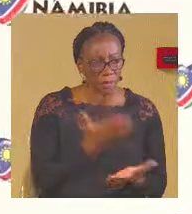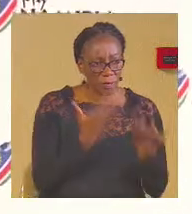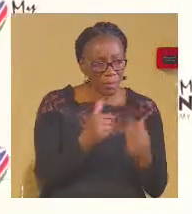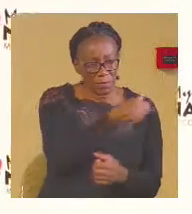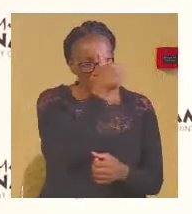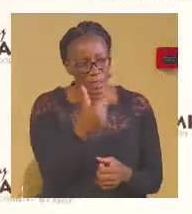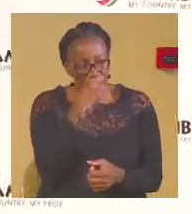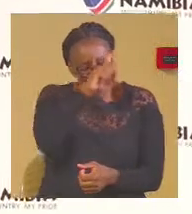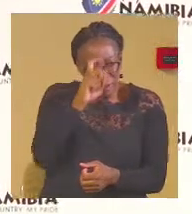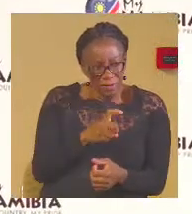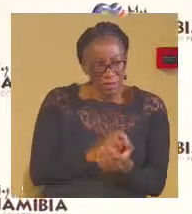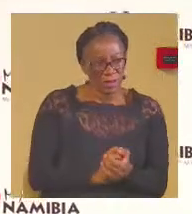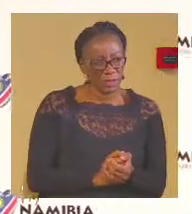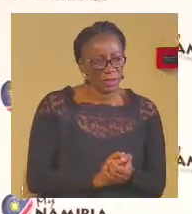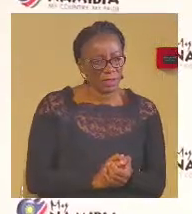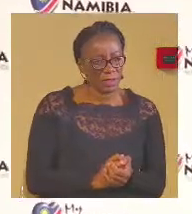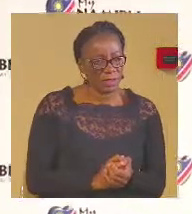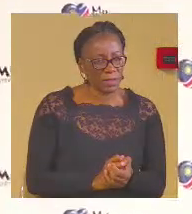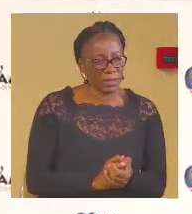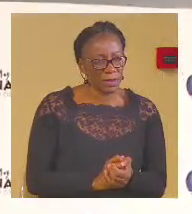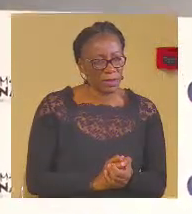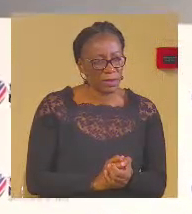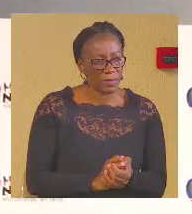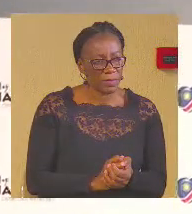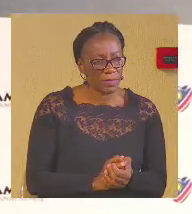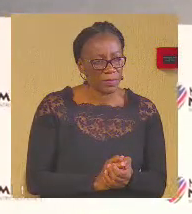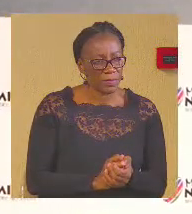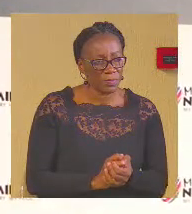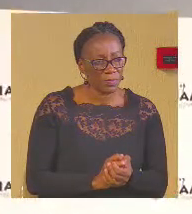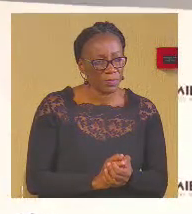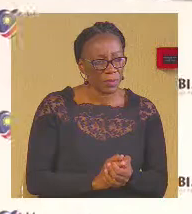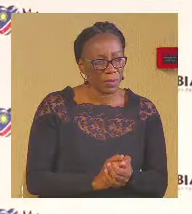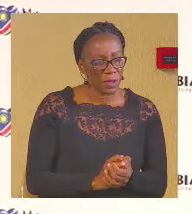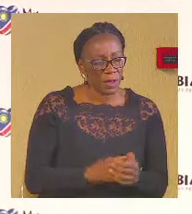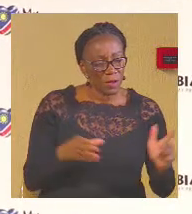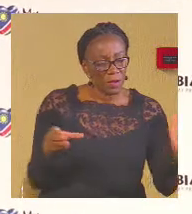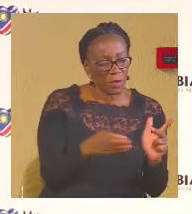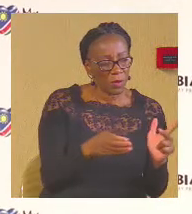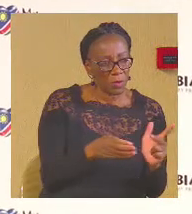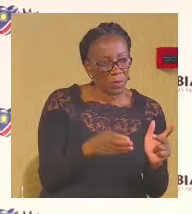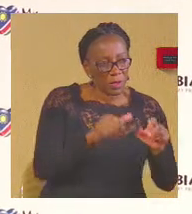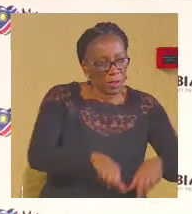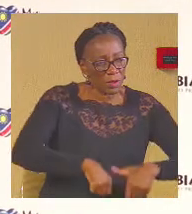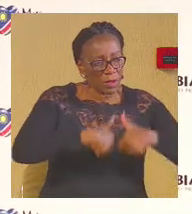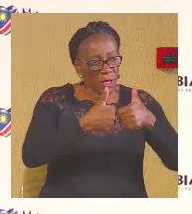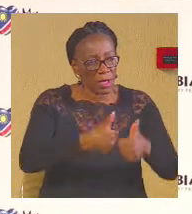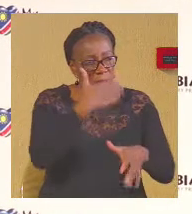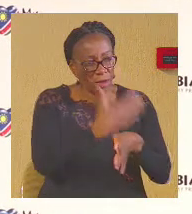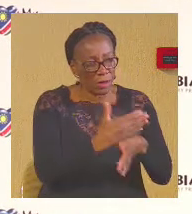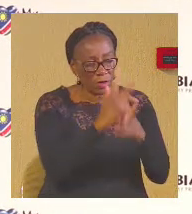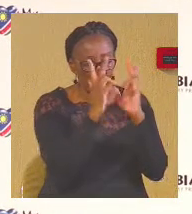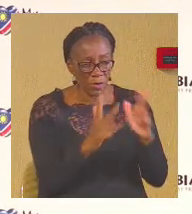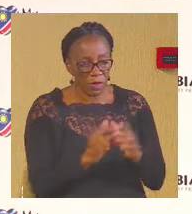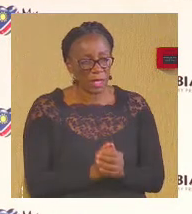the health community workers. These are very important people that professionals that we actually need to have in